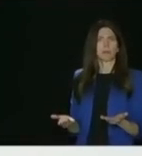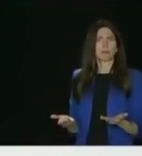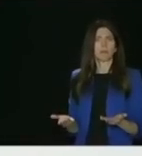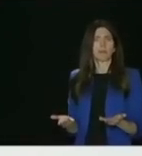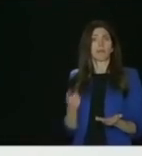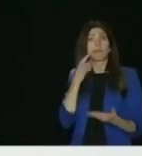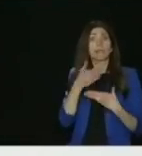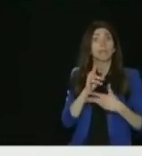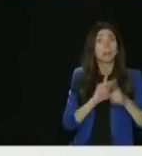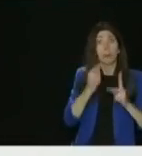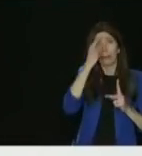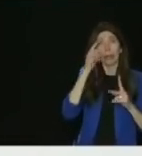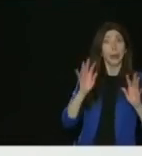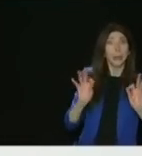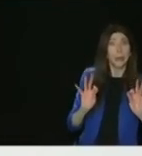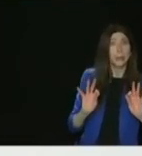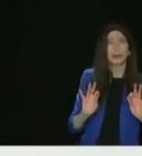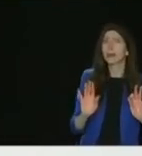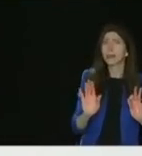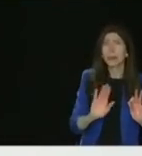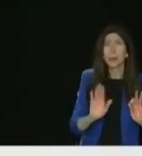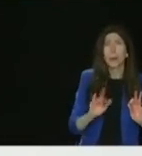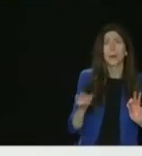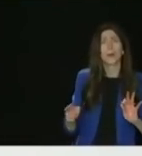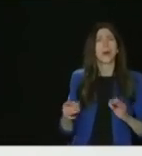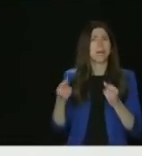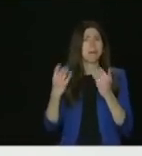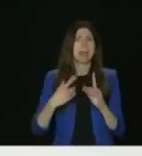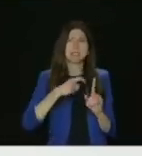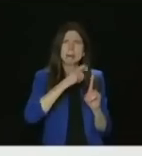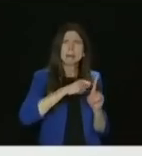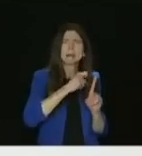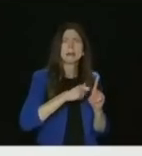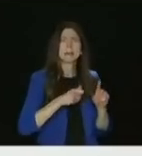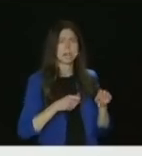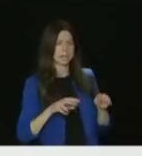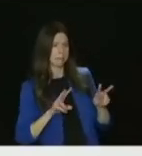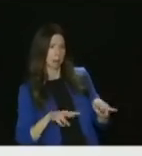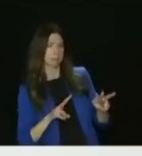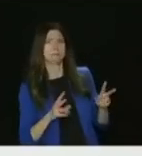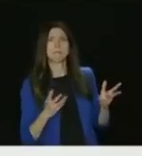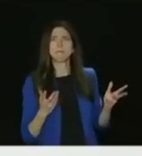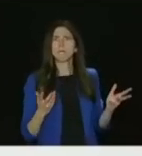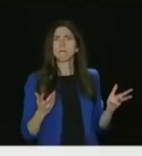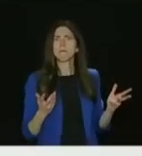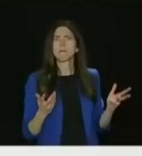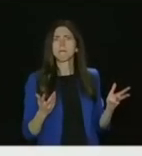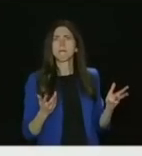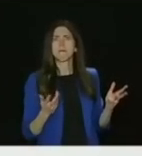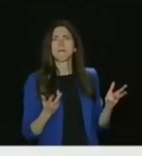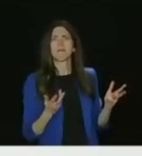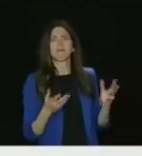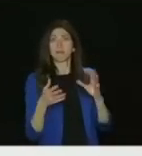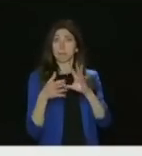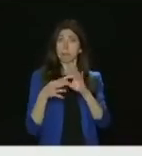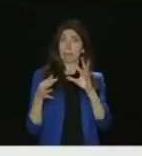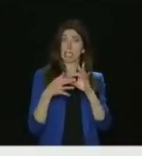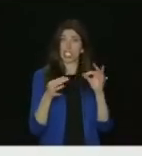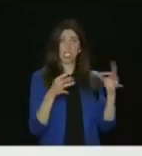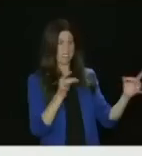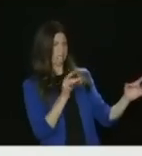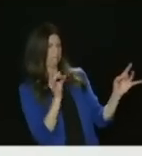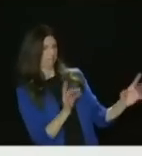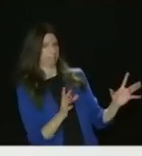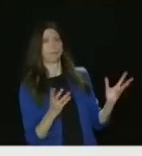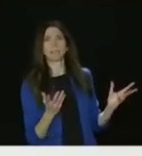trivial interruption. We've seen intimidation, harassment, and expressions of hate. And at